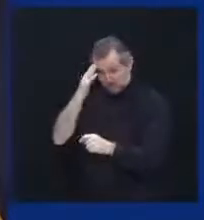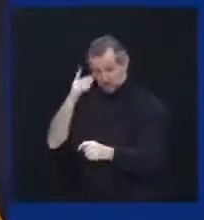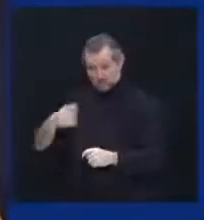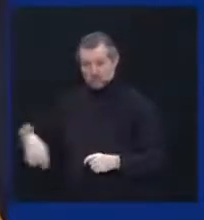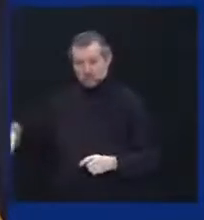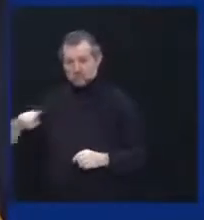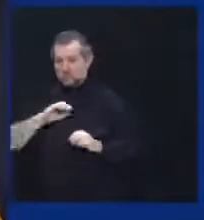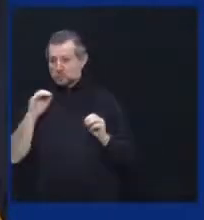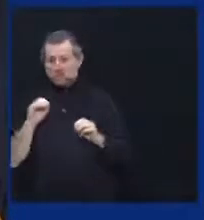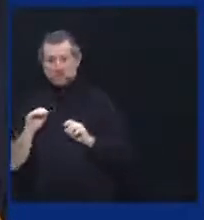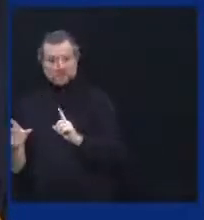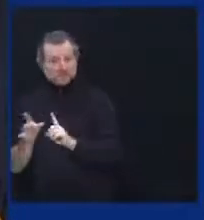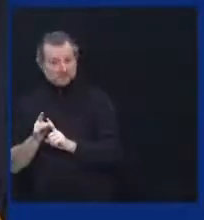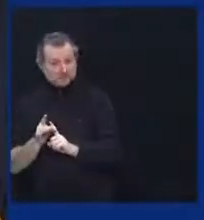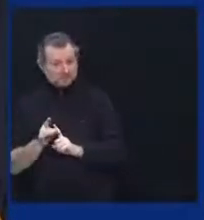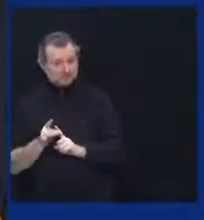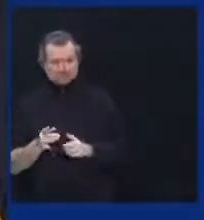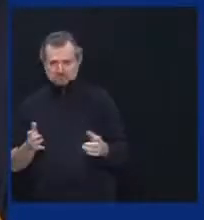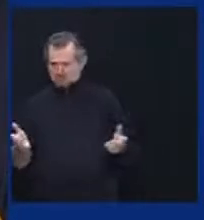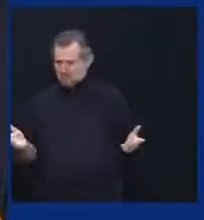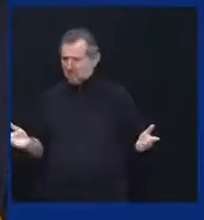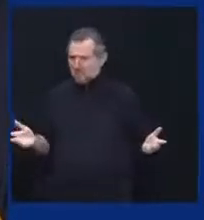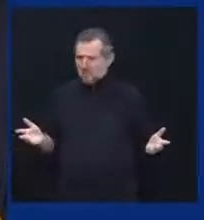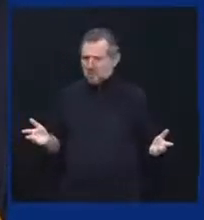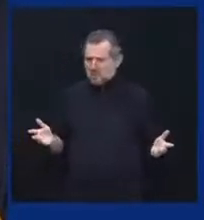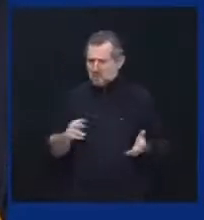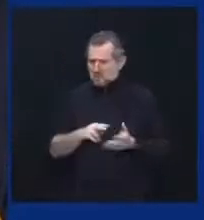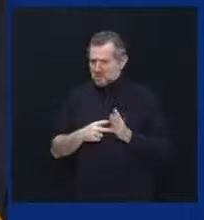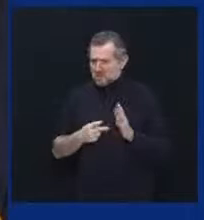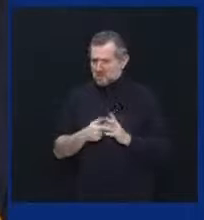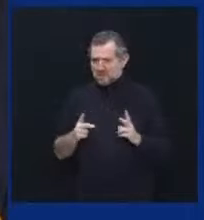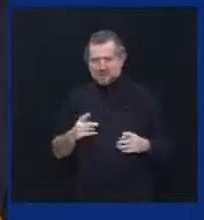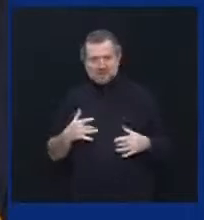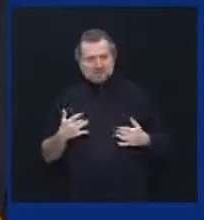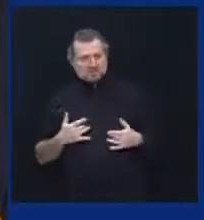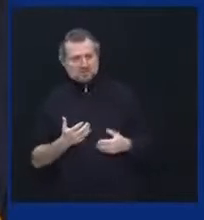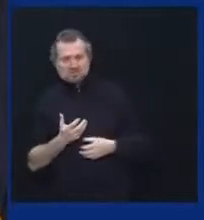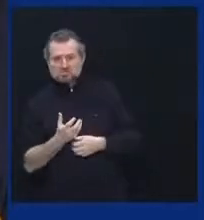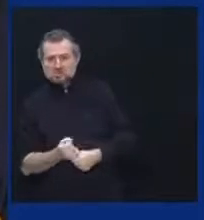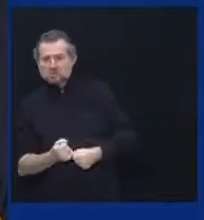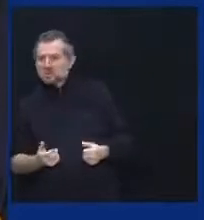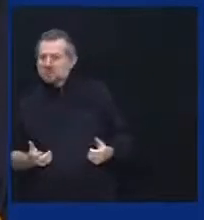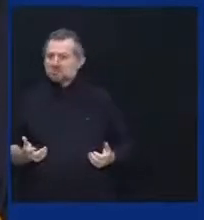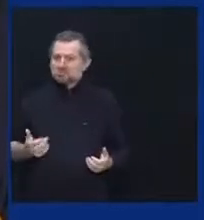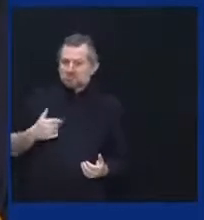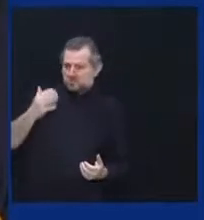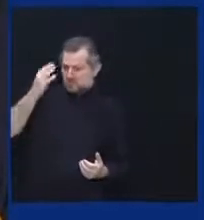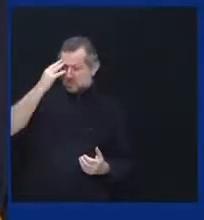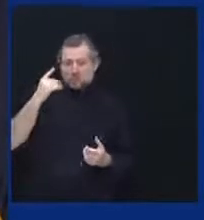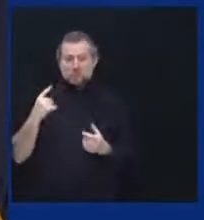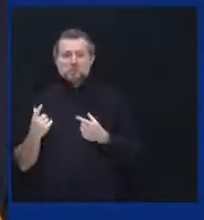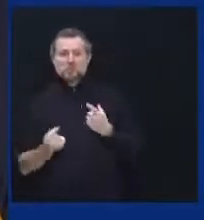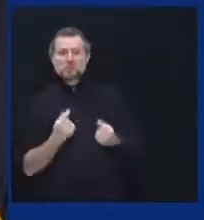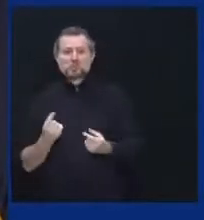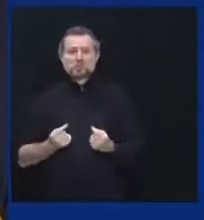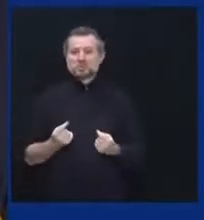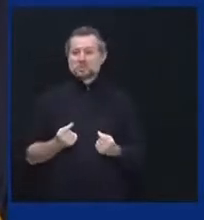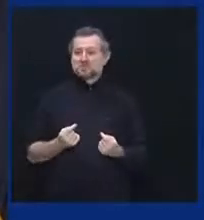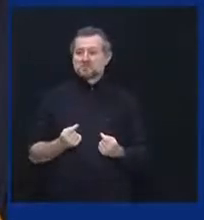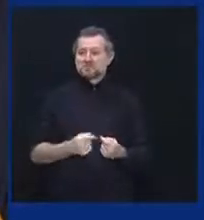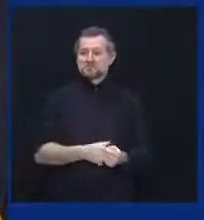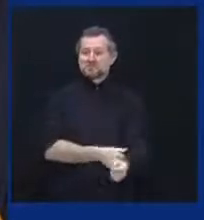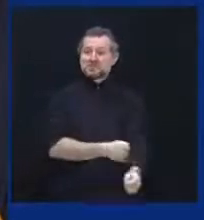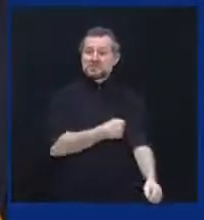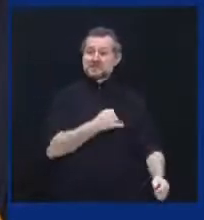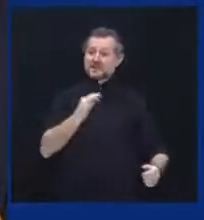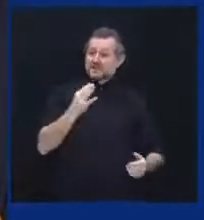negative, then you have a certainty about the virus, right? If you don't have it, you can't spread